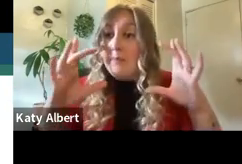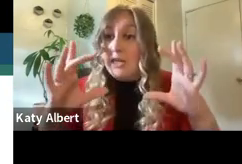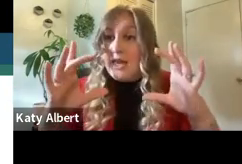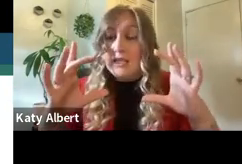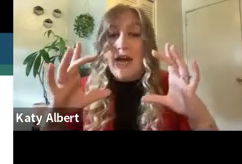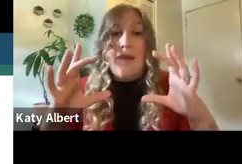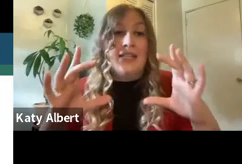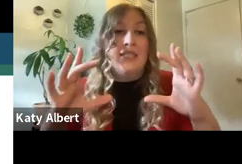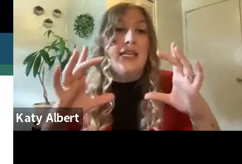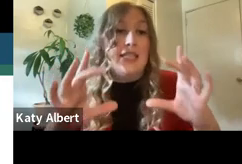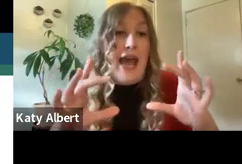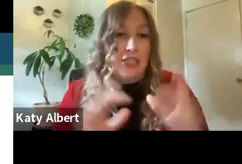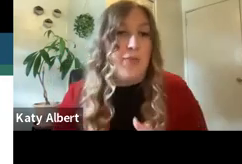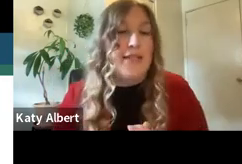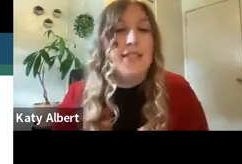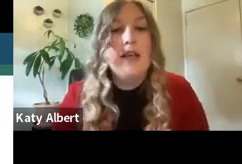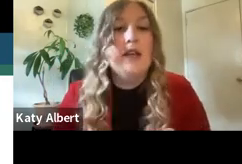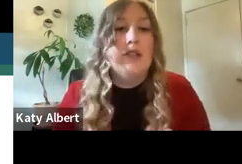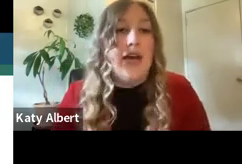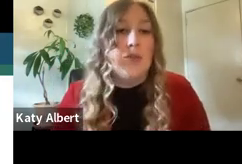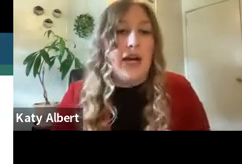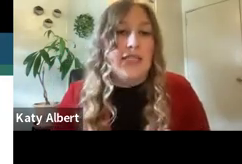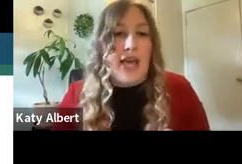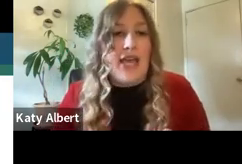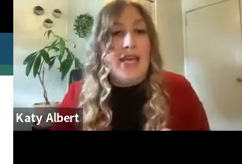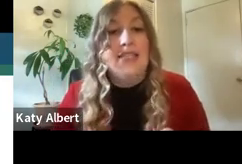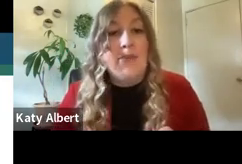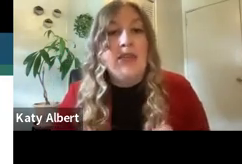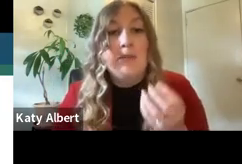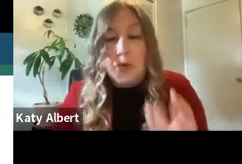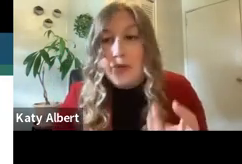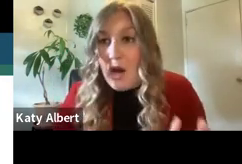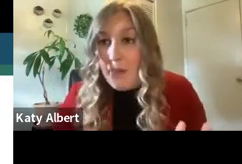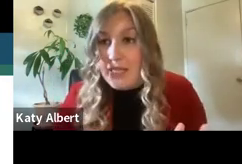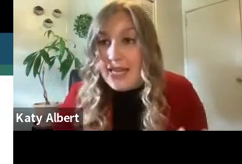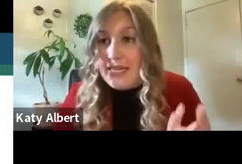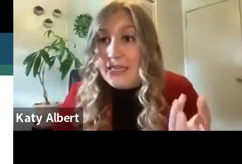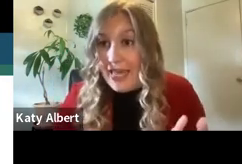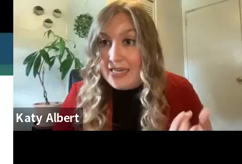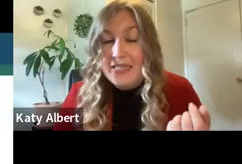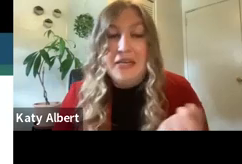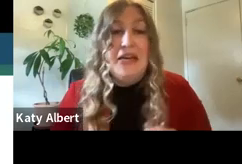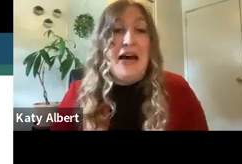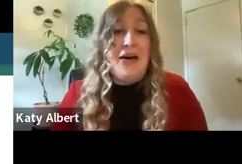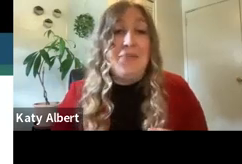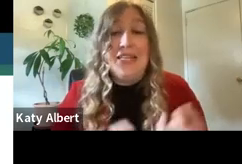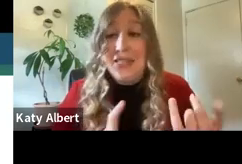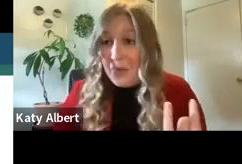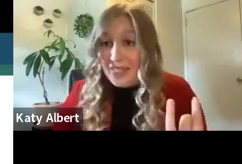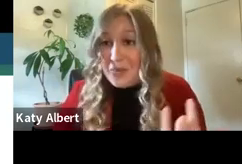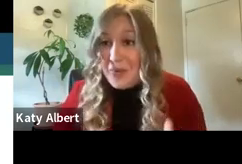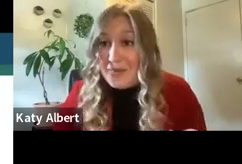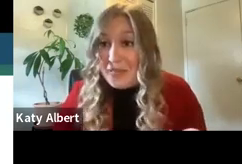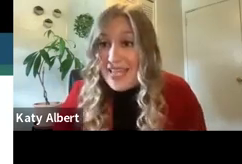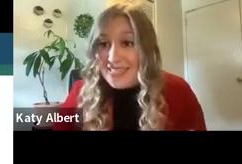to populate as the attachment. So that's where I say, examine the pre-populated link. Is it